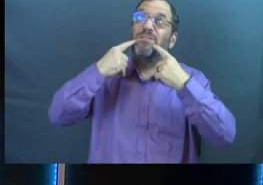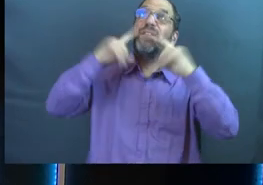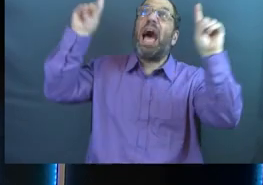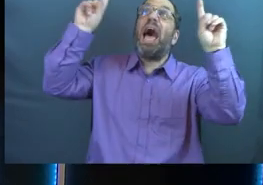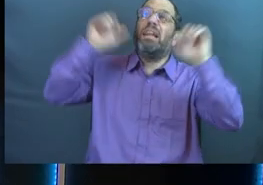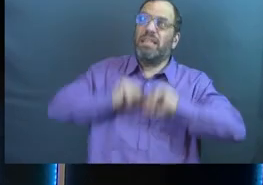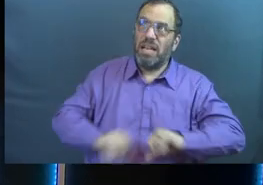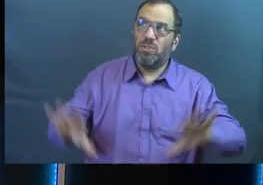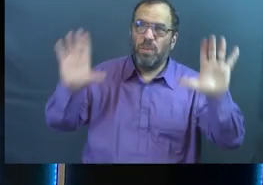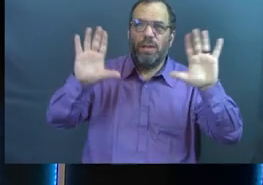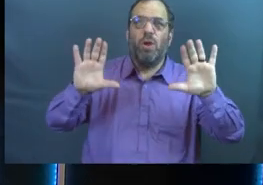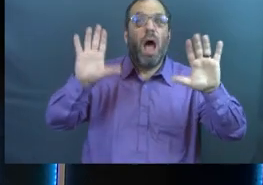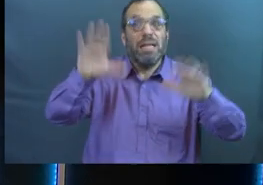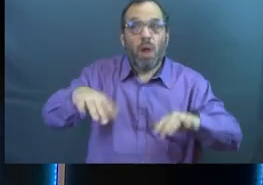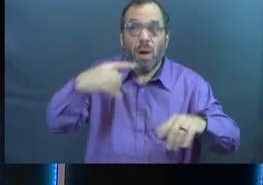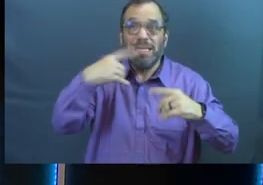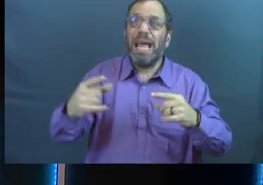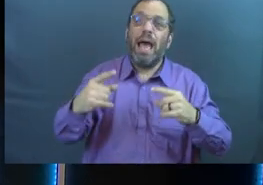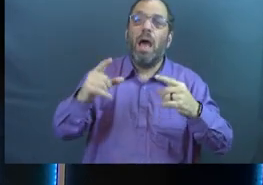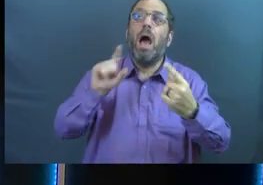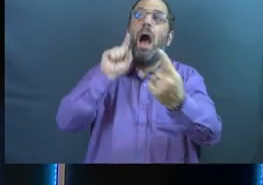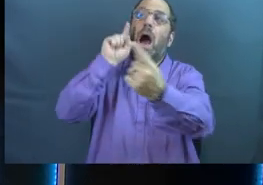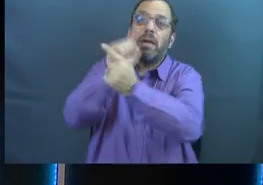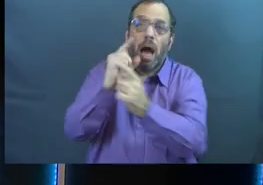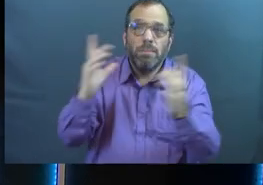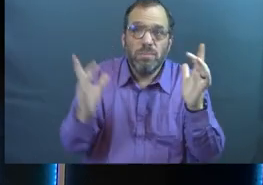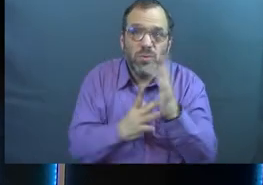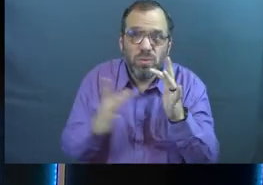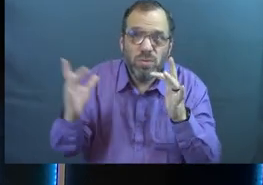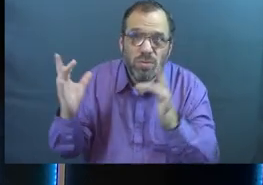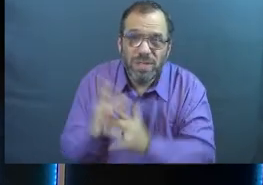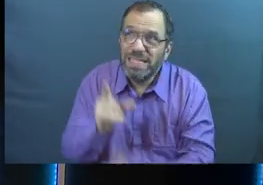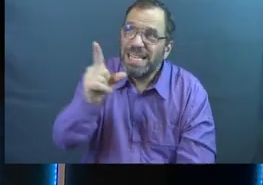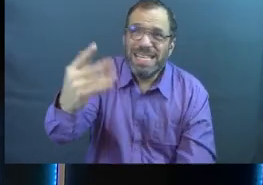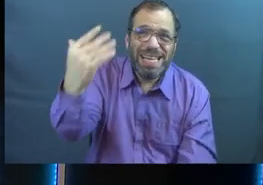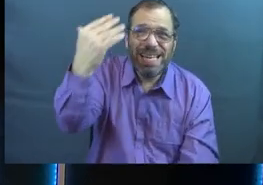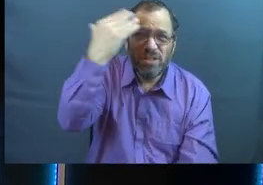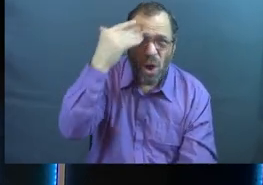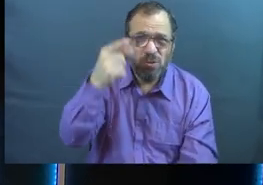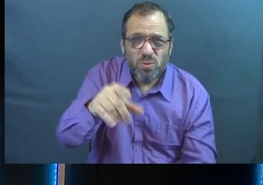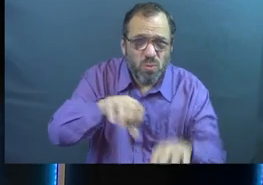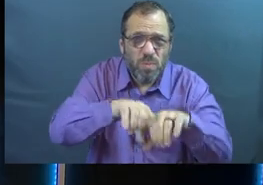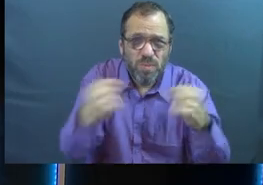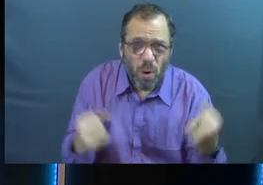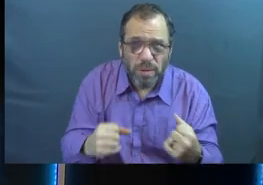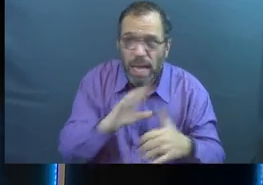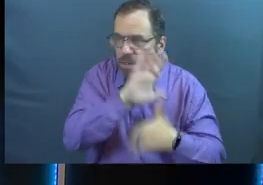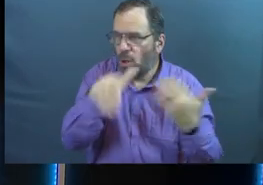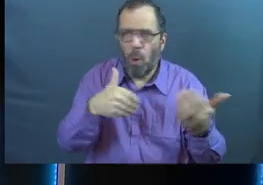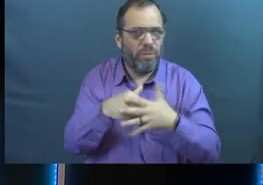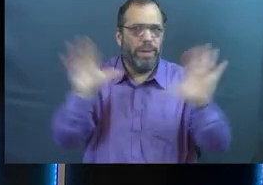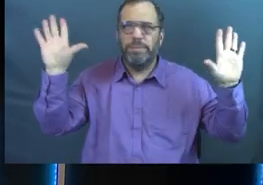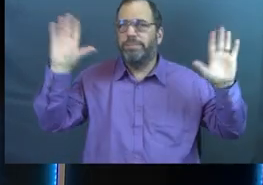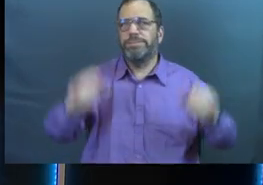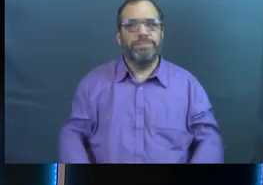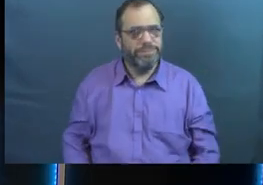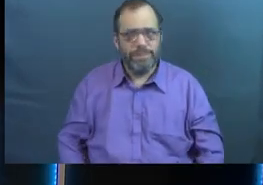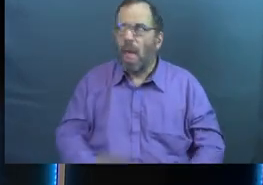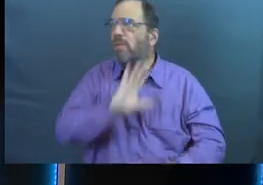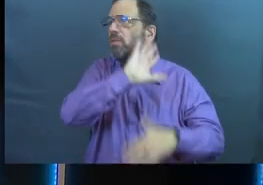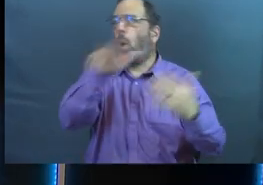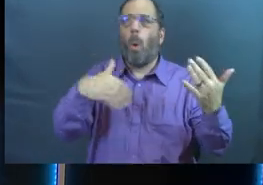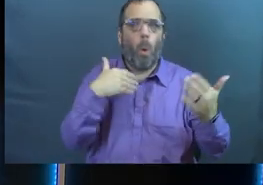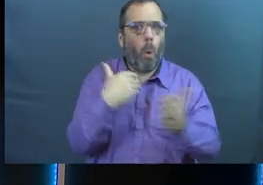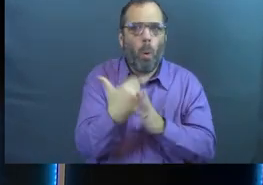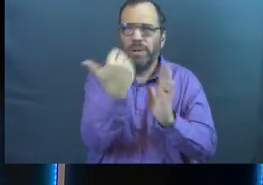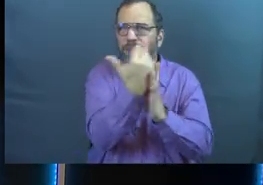finally. Yes. So when I say, come to Jesus, he knows how broken you are. It's the whole thing. It's the